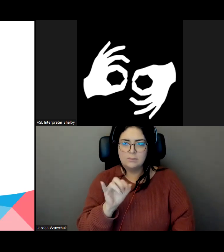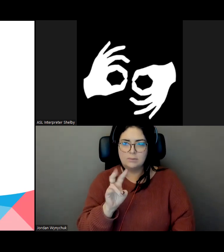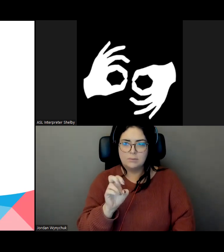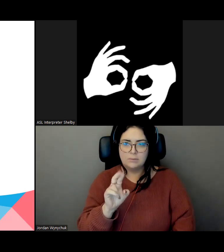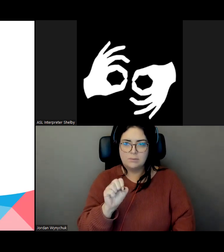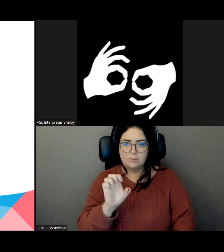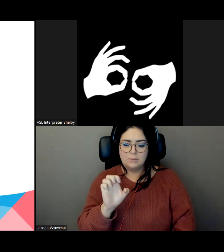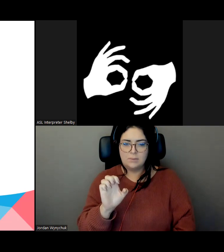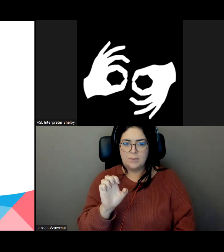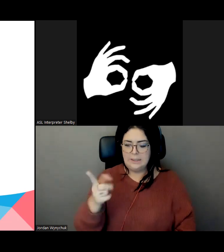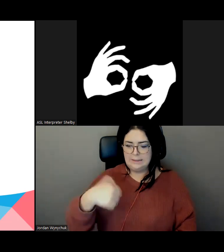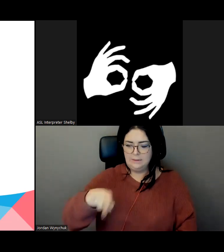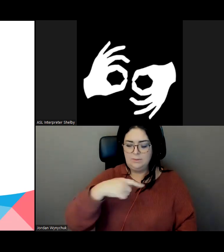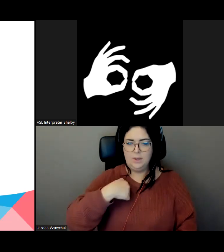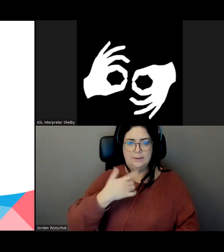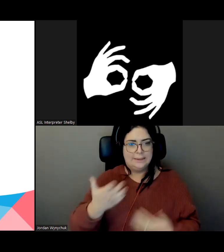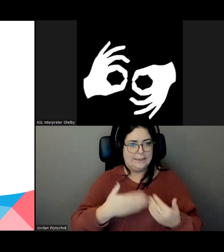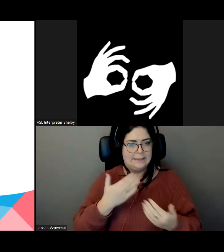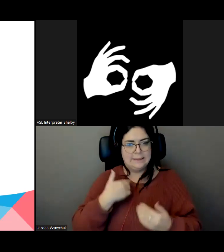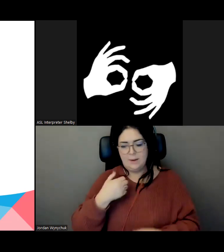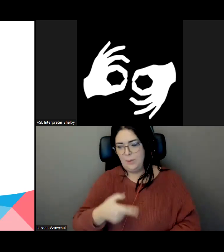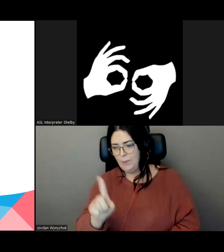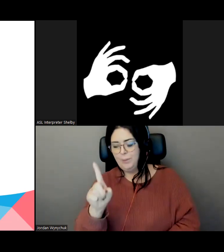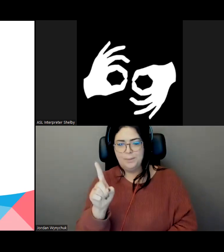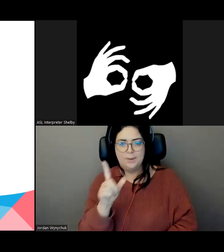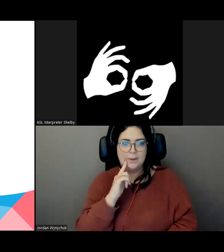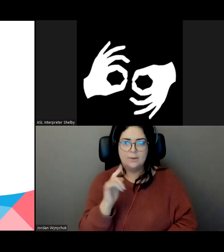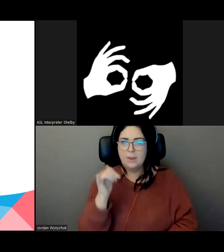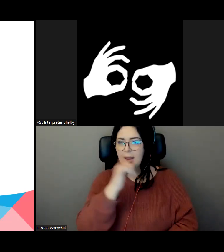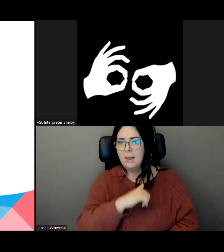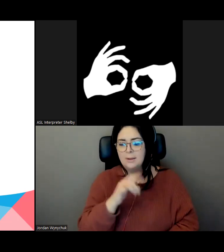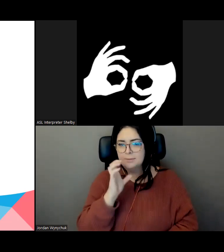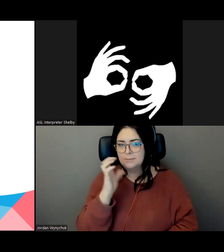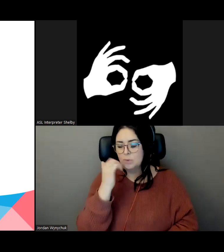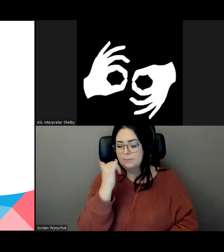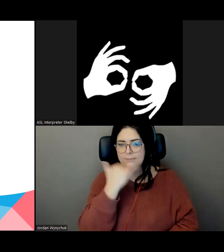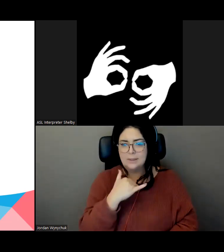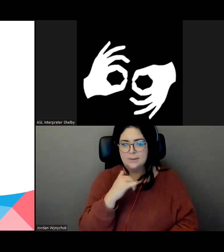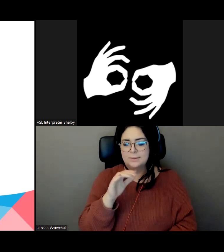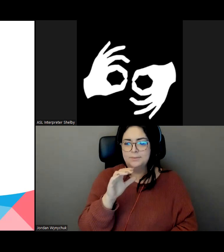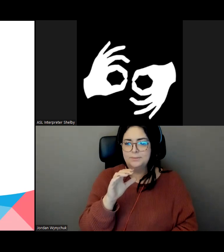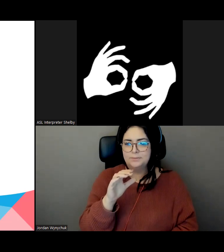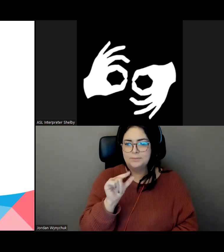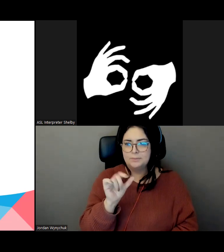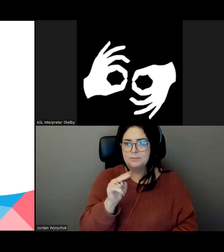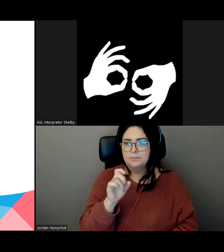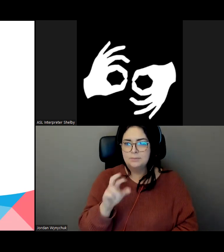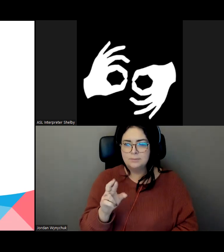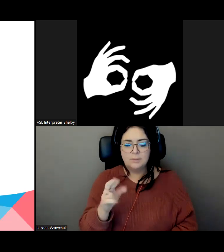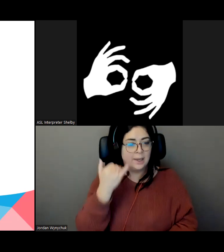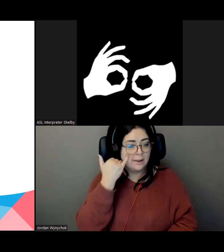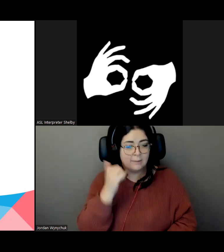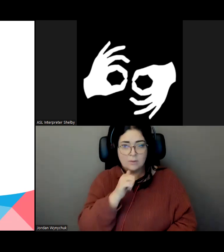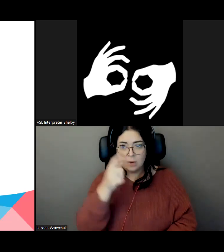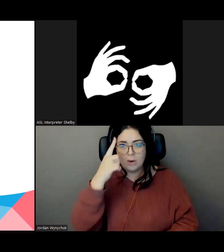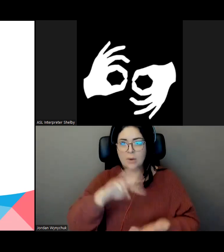easily offended when it comes to something like misgendering. And for the most part, if it's not intentional, we understand and we